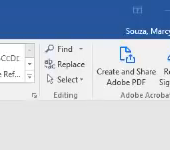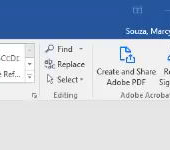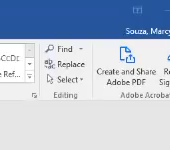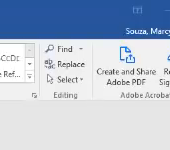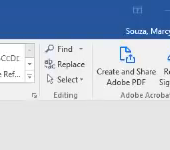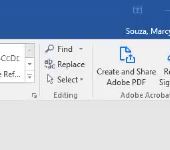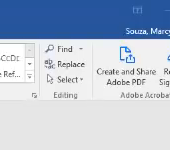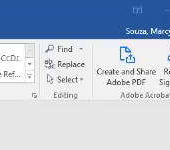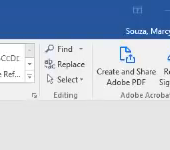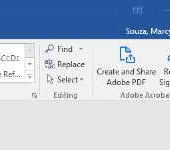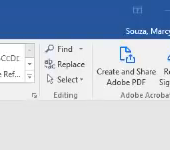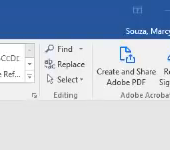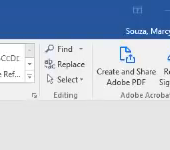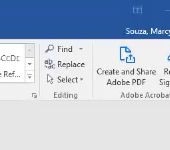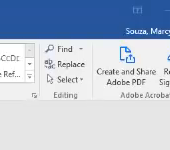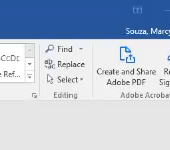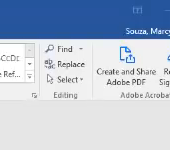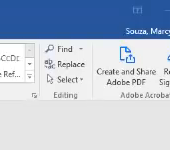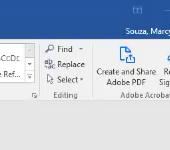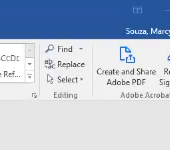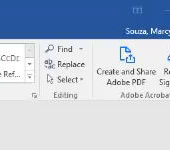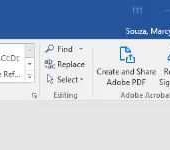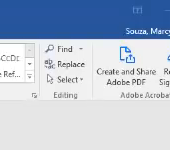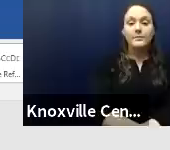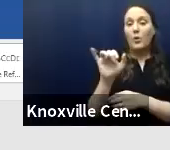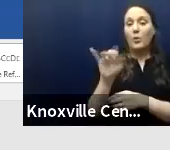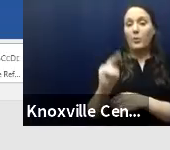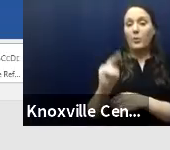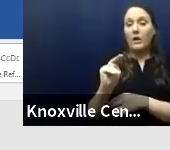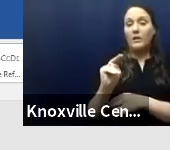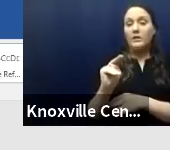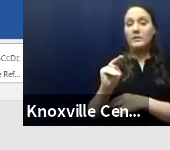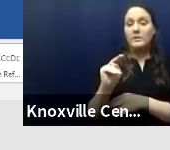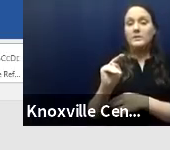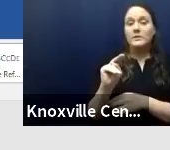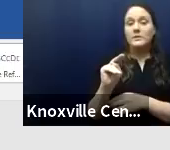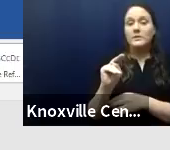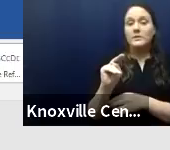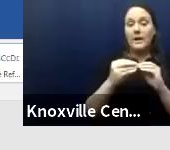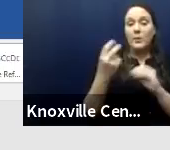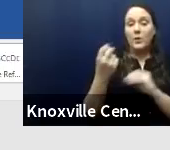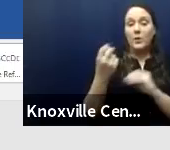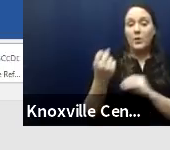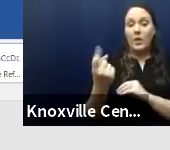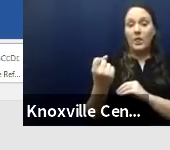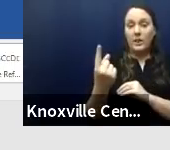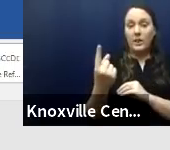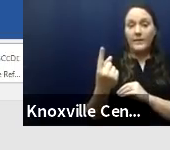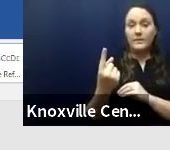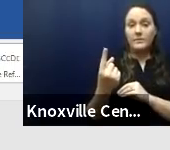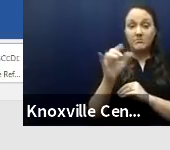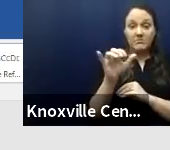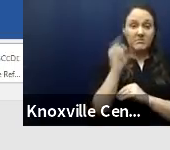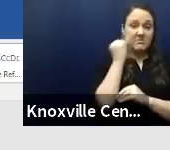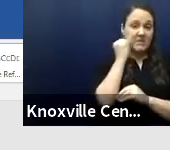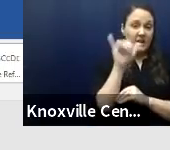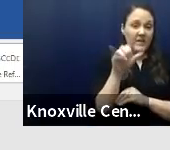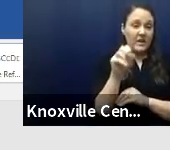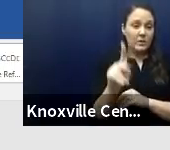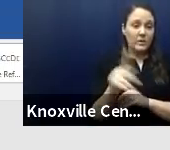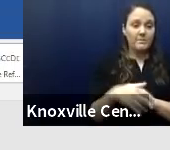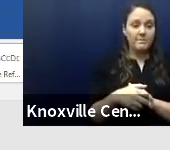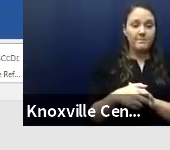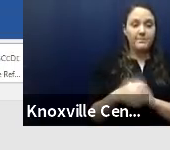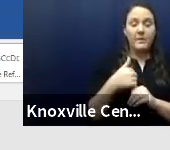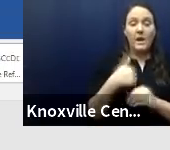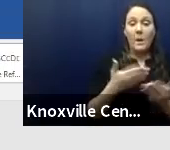about Dr. O'Brien's point number 11 or agenda item number 11, if that's okay. I'll make a motion